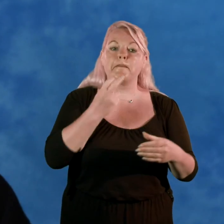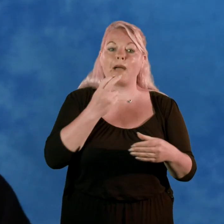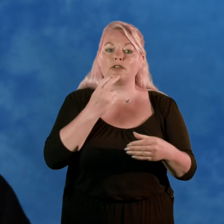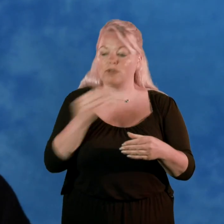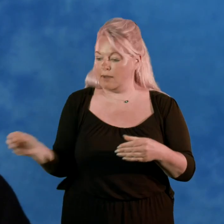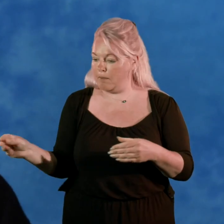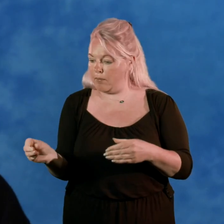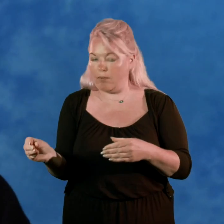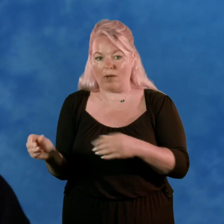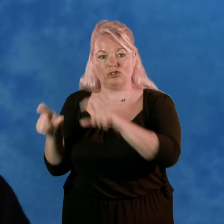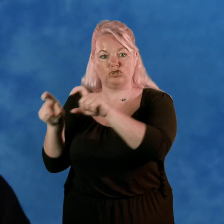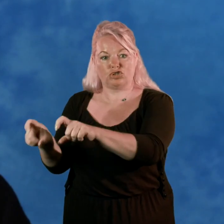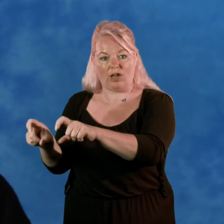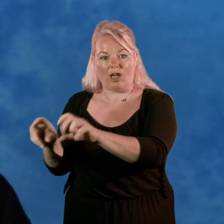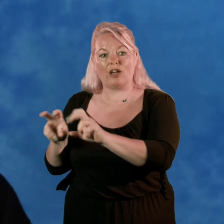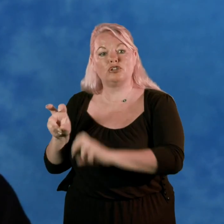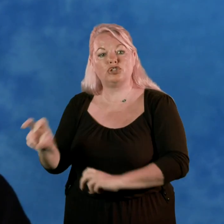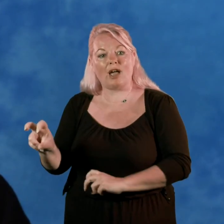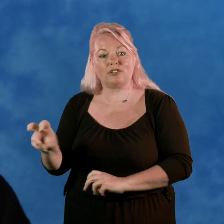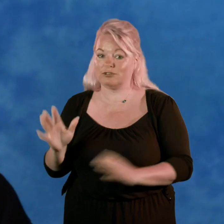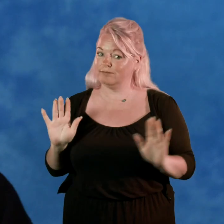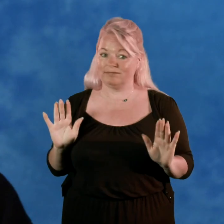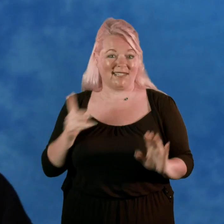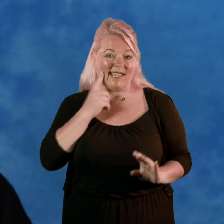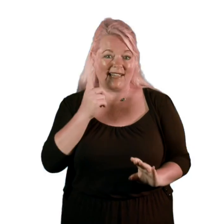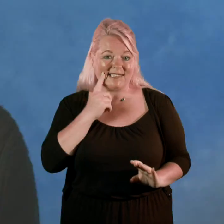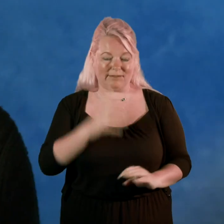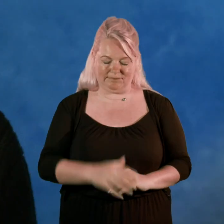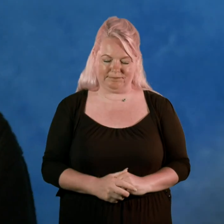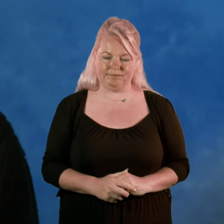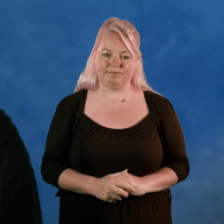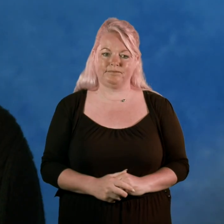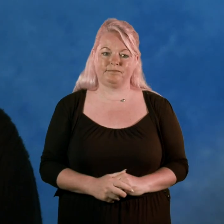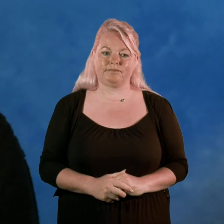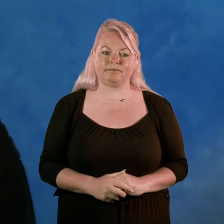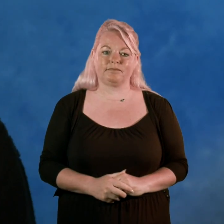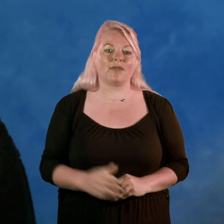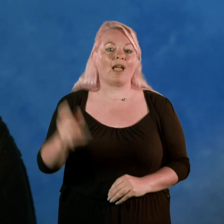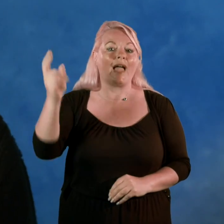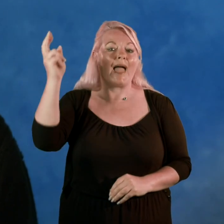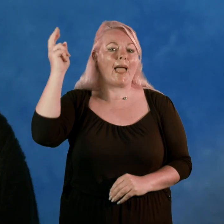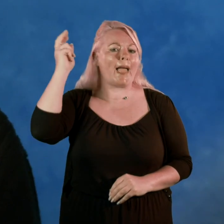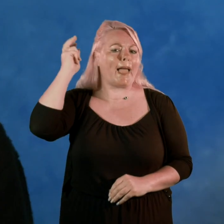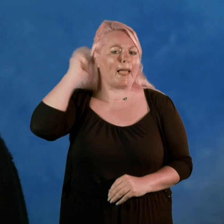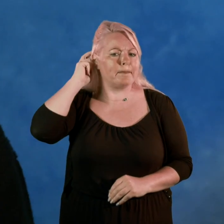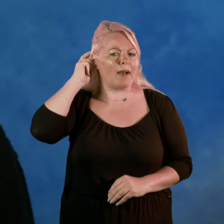for charging for the next day. So it's a doddle. The actual implant,